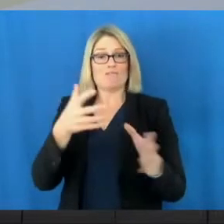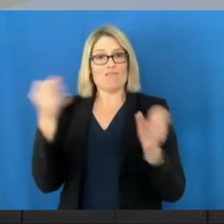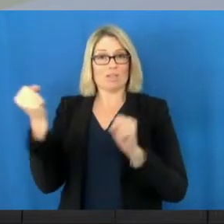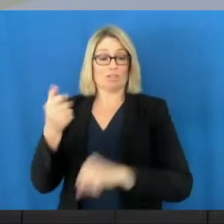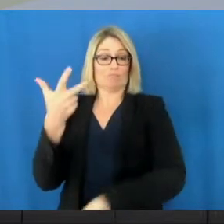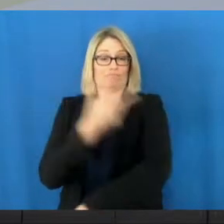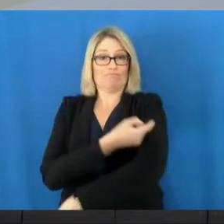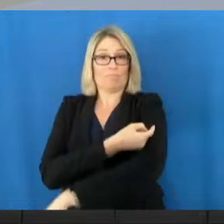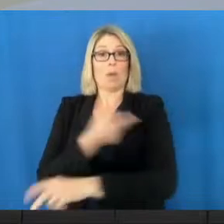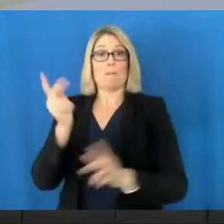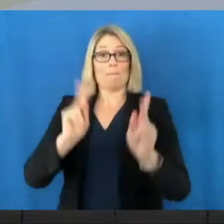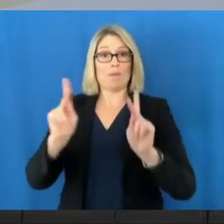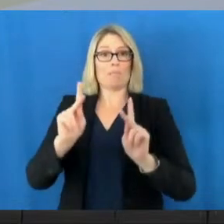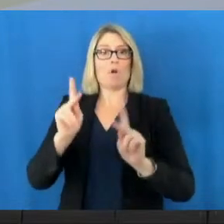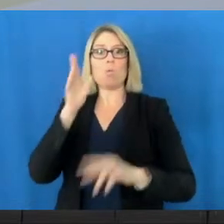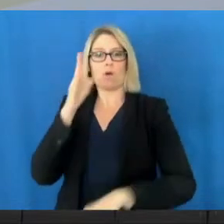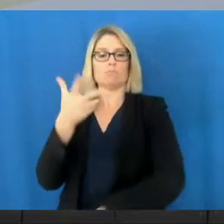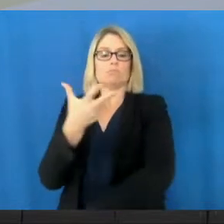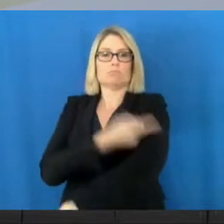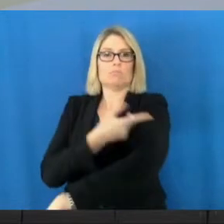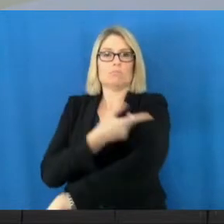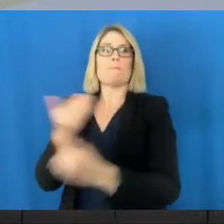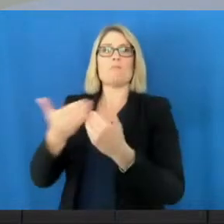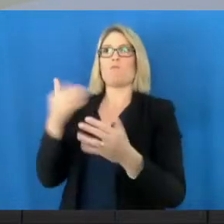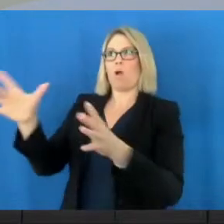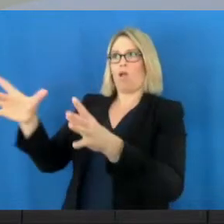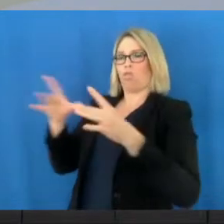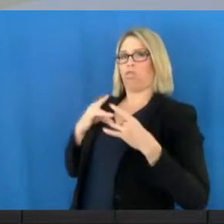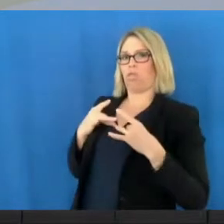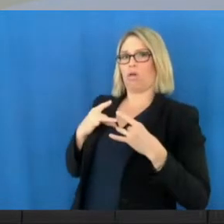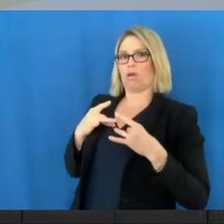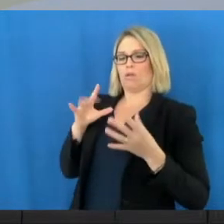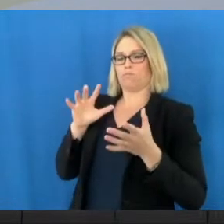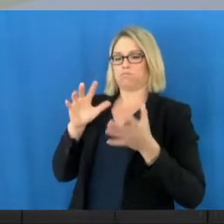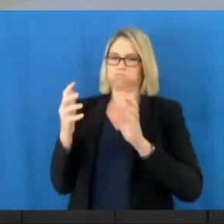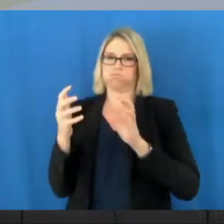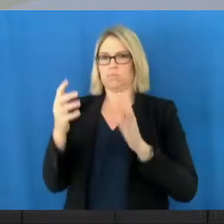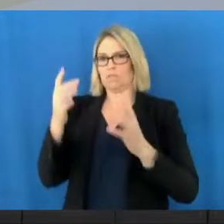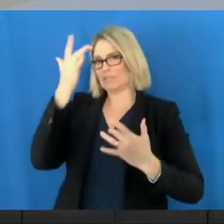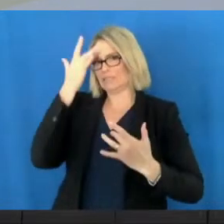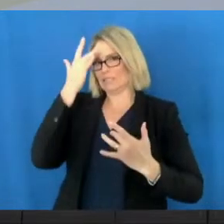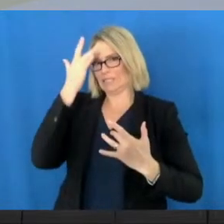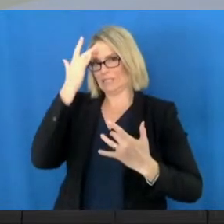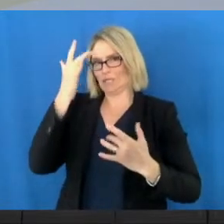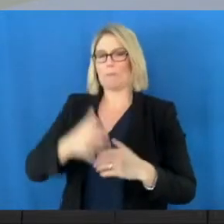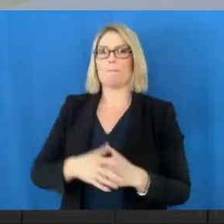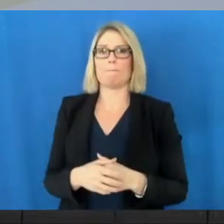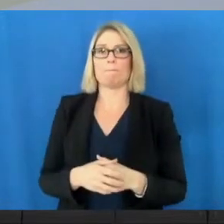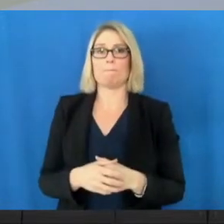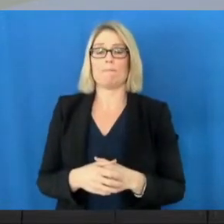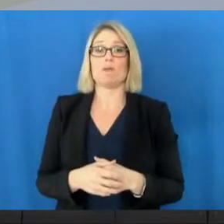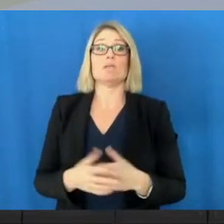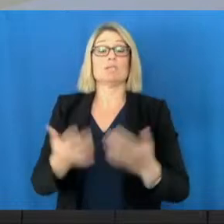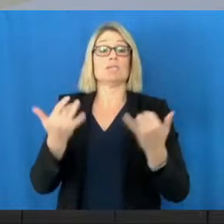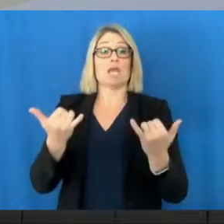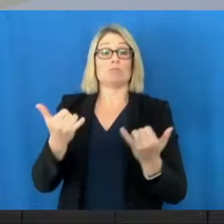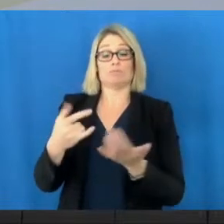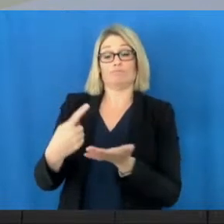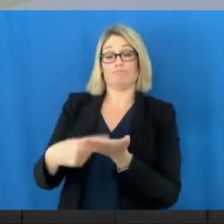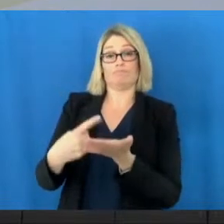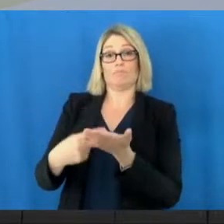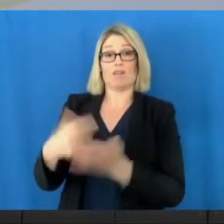will be vaccinated before they are exposed to one of the variants. So as we speak about vaccines,